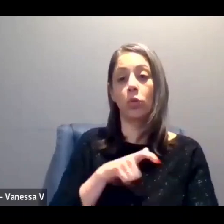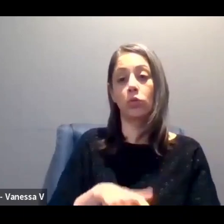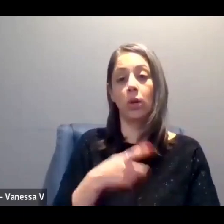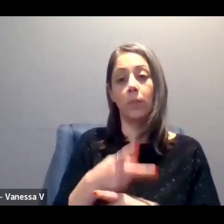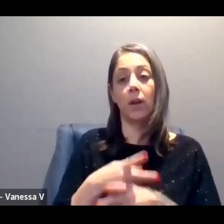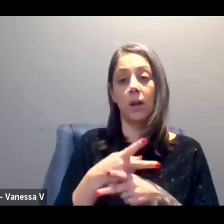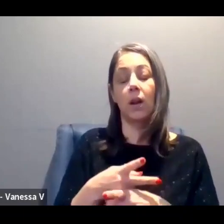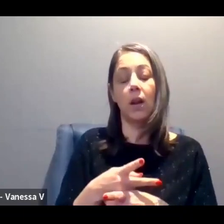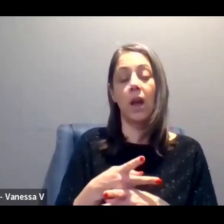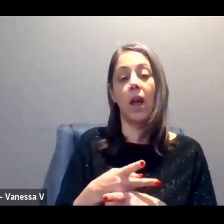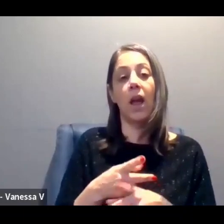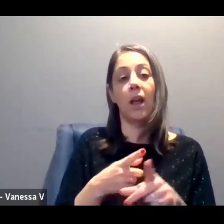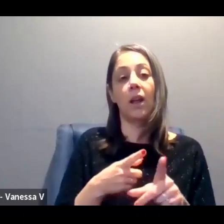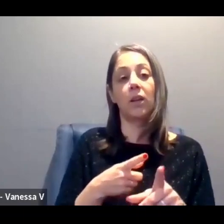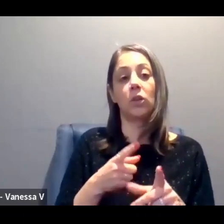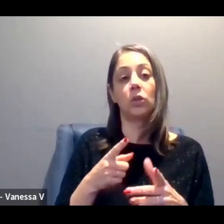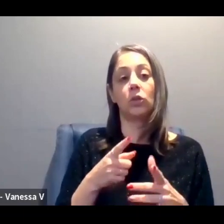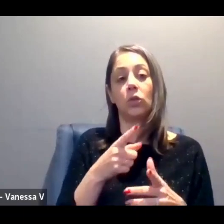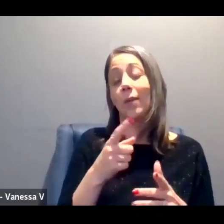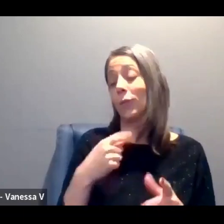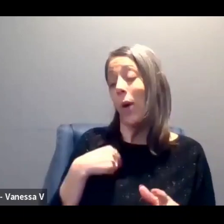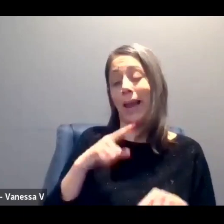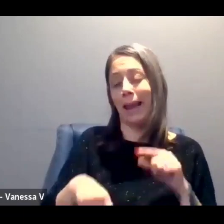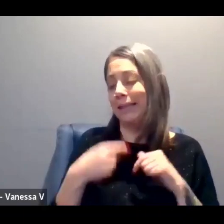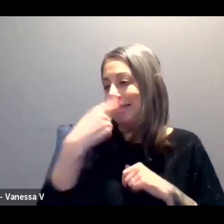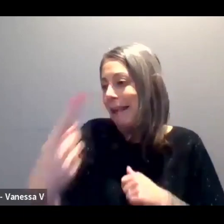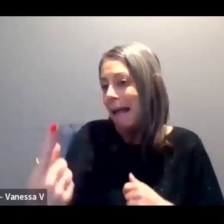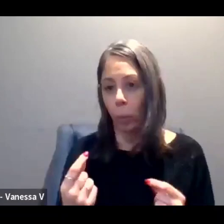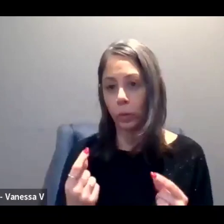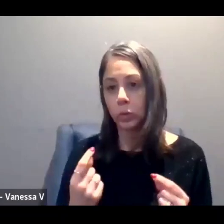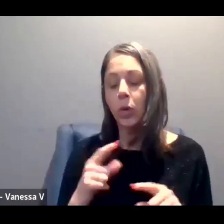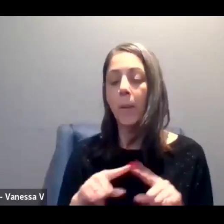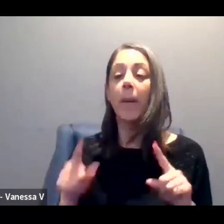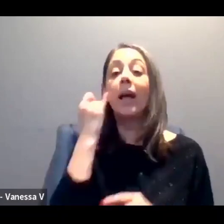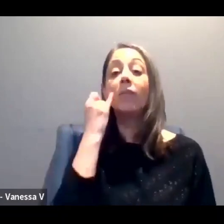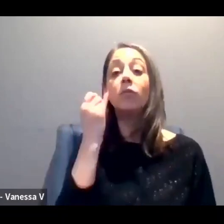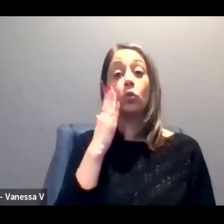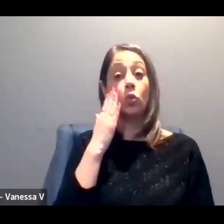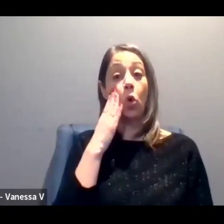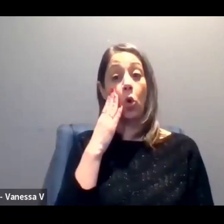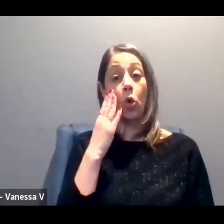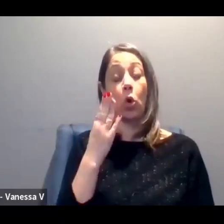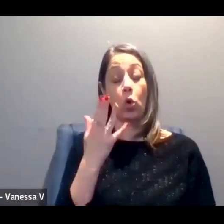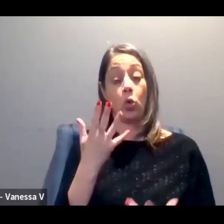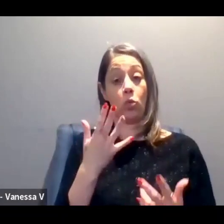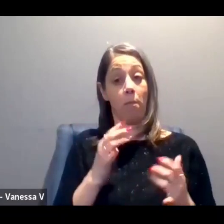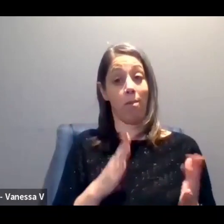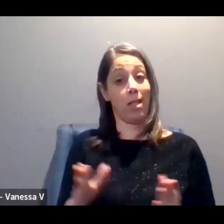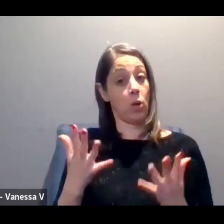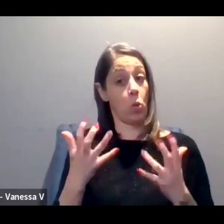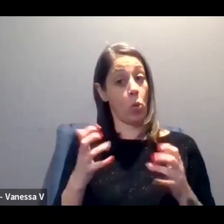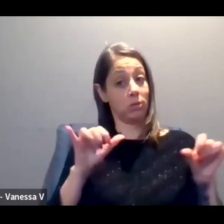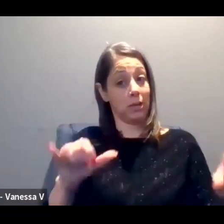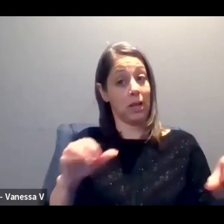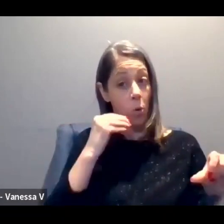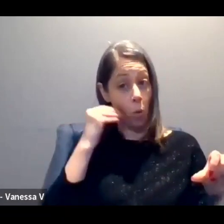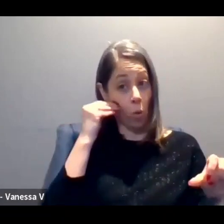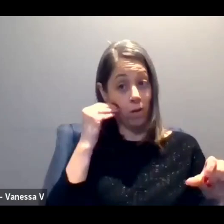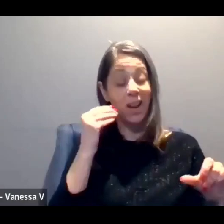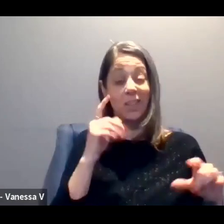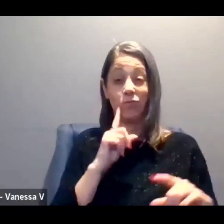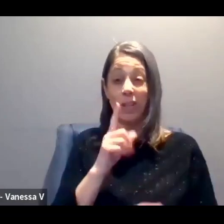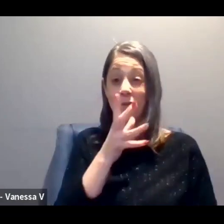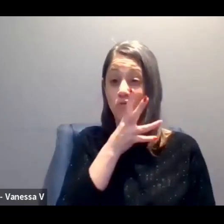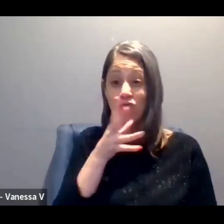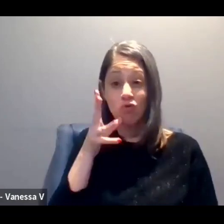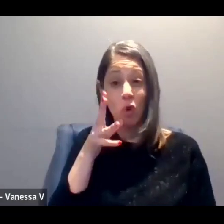those examples, and again, I can't tell someone what to do, but if you know that you're planning to stay at home, and if you're in a real rural part